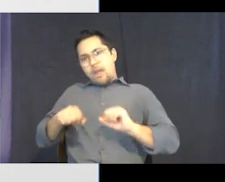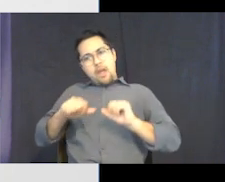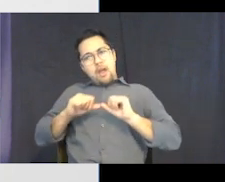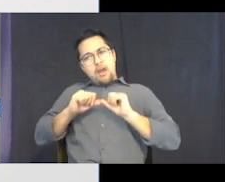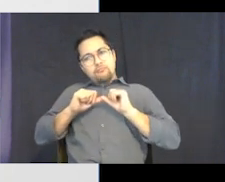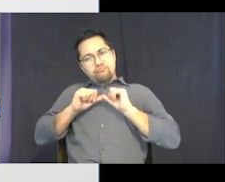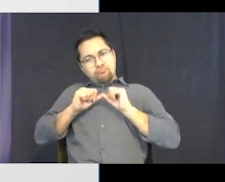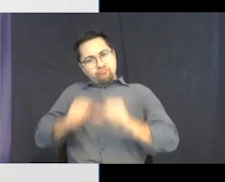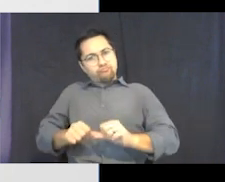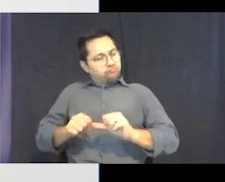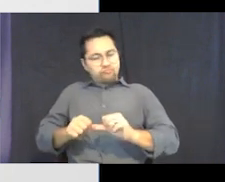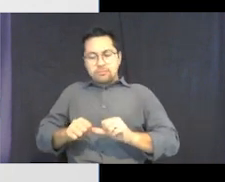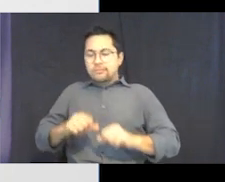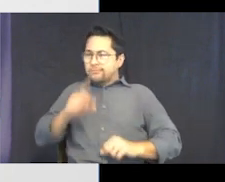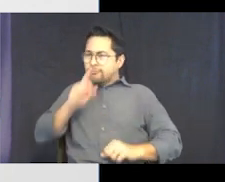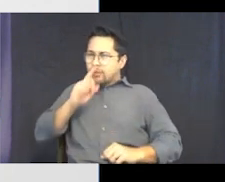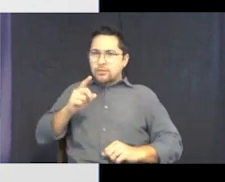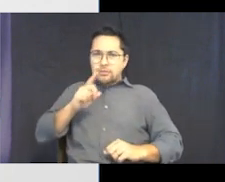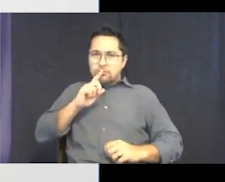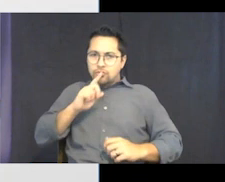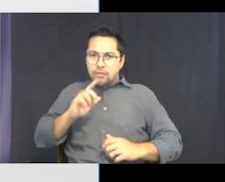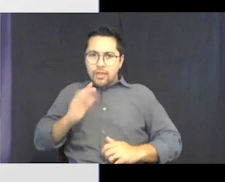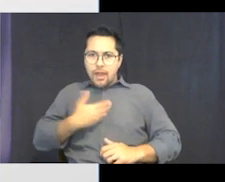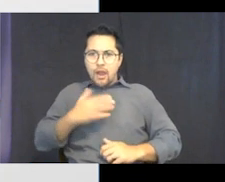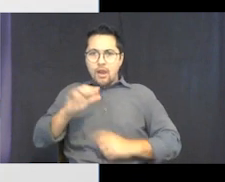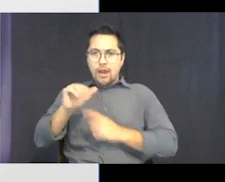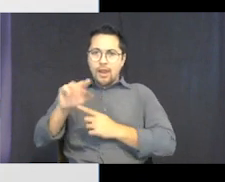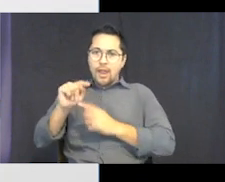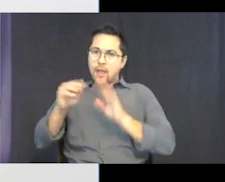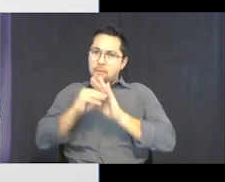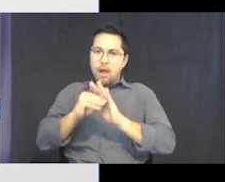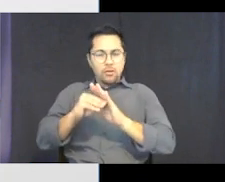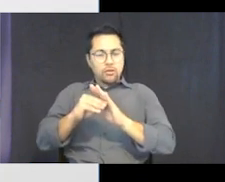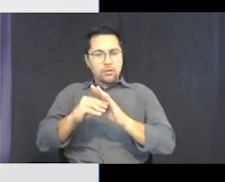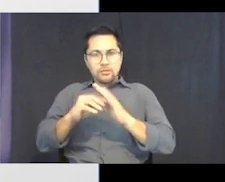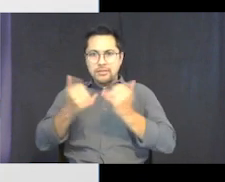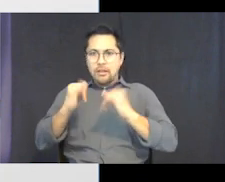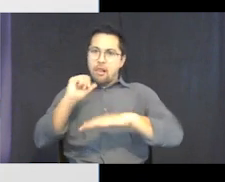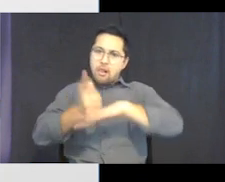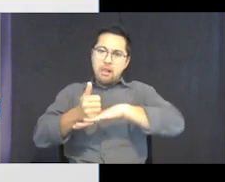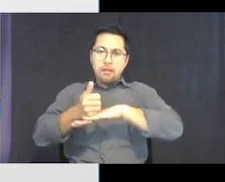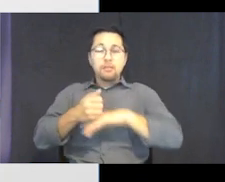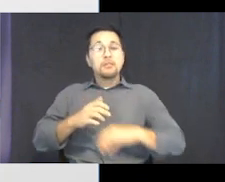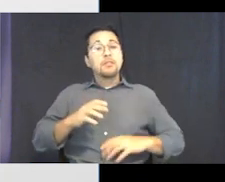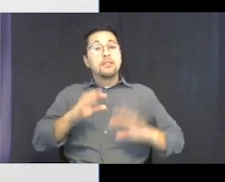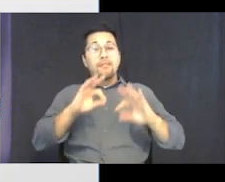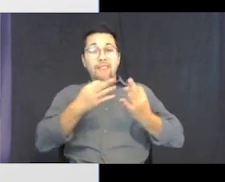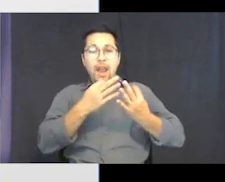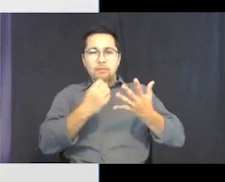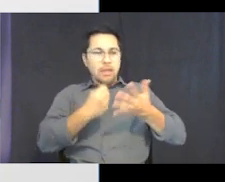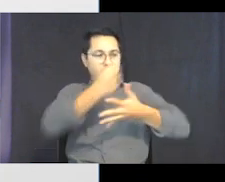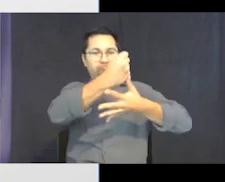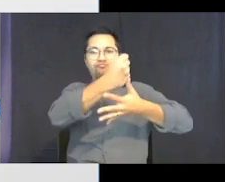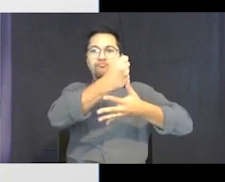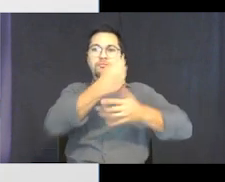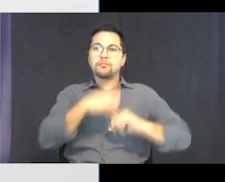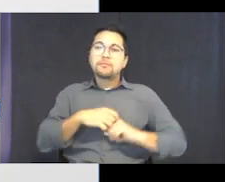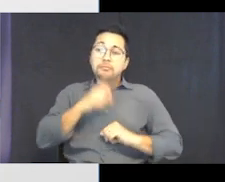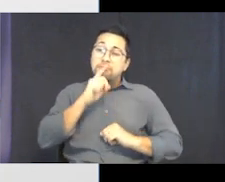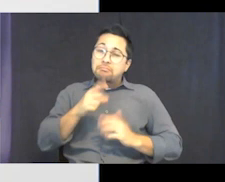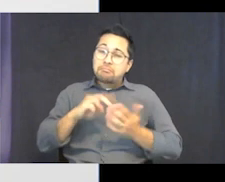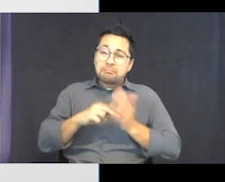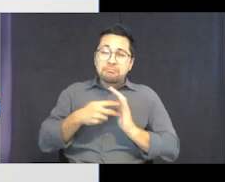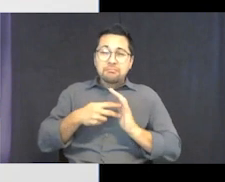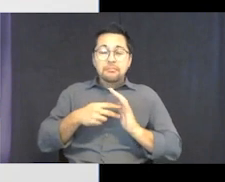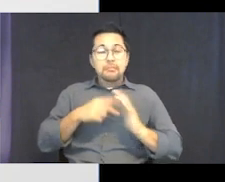continue to do, is just to make sure that the CAT model stays intact. So based on a family-centered approach, which really